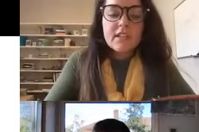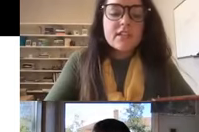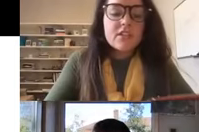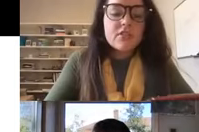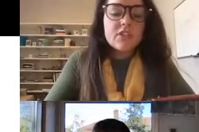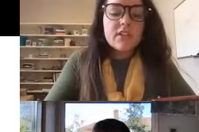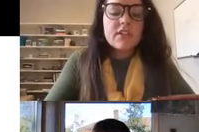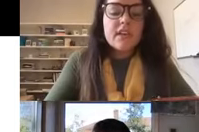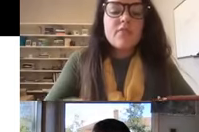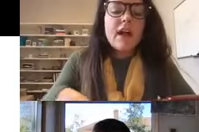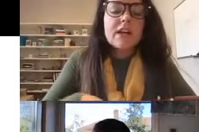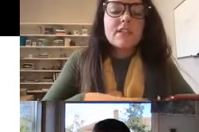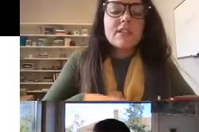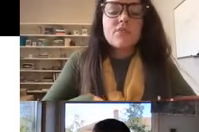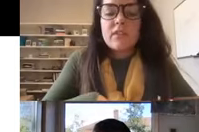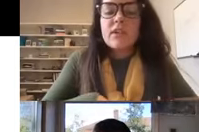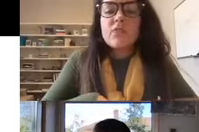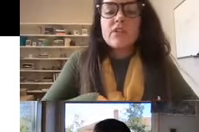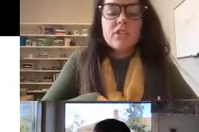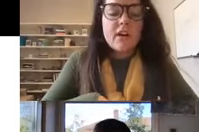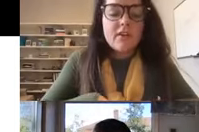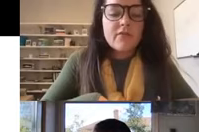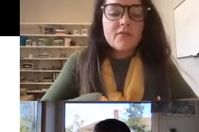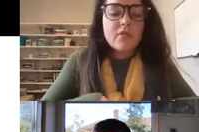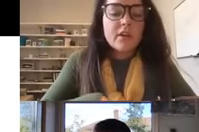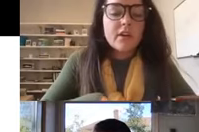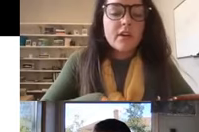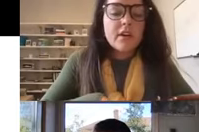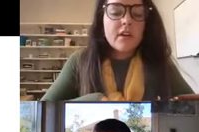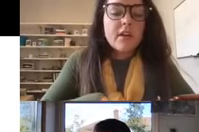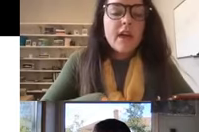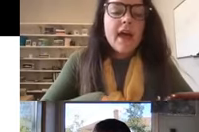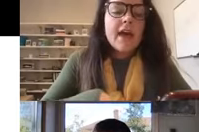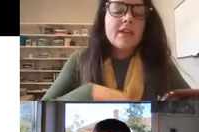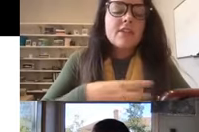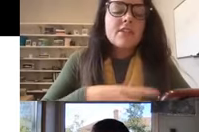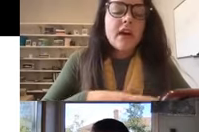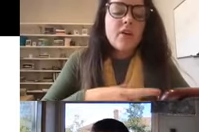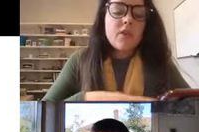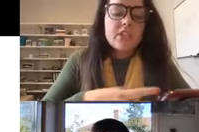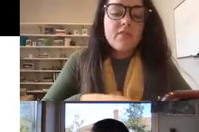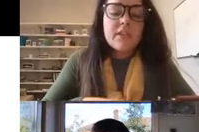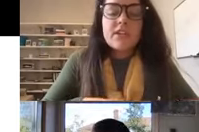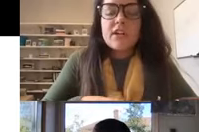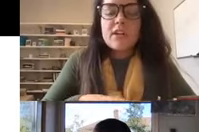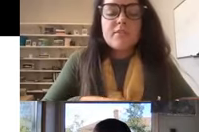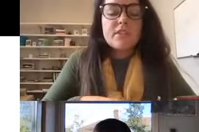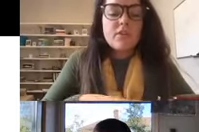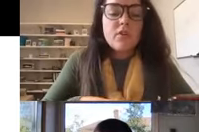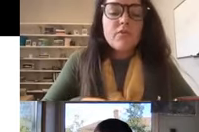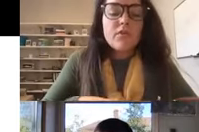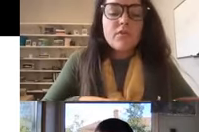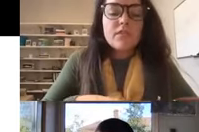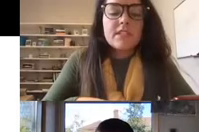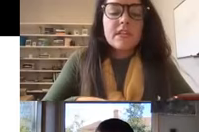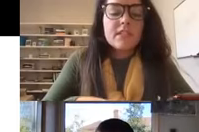structures, institutions, and praxis within which geographers work, and that which have been termed the